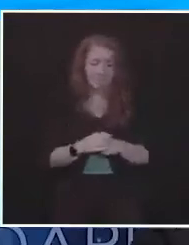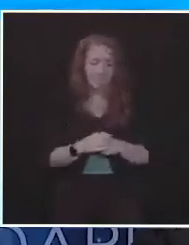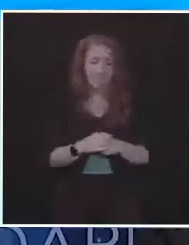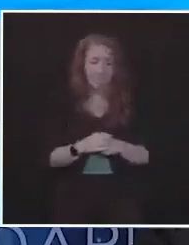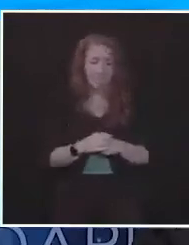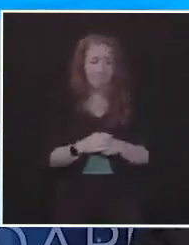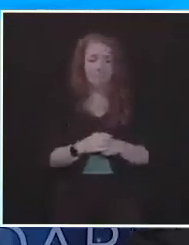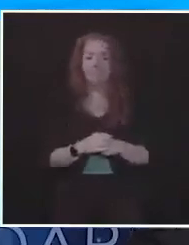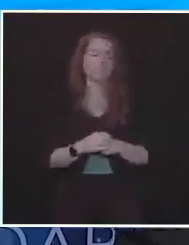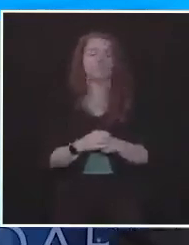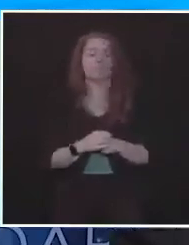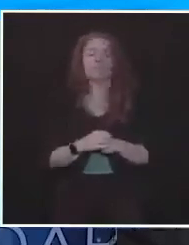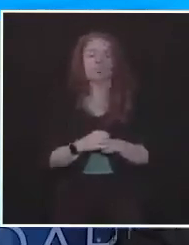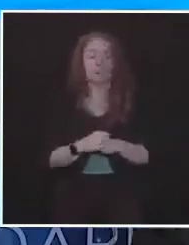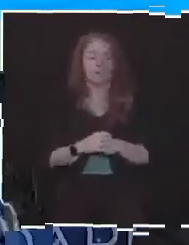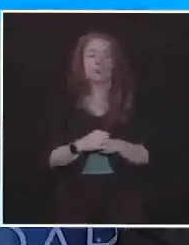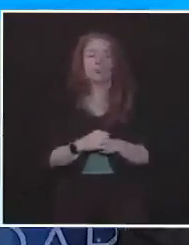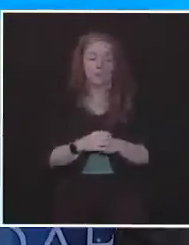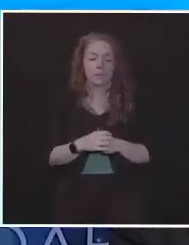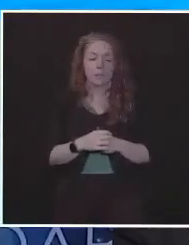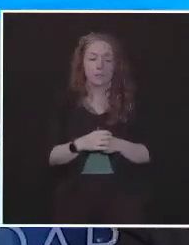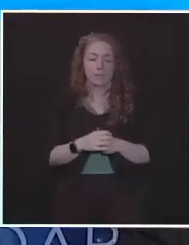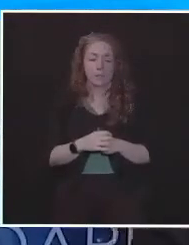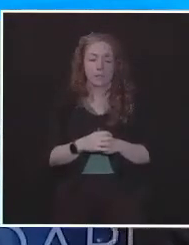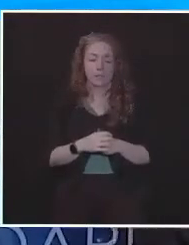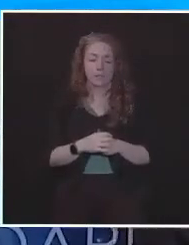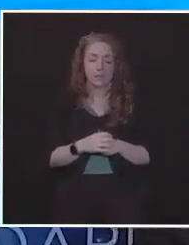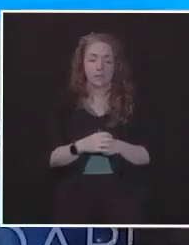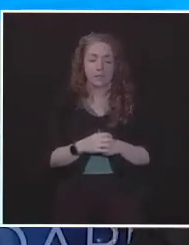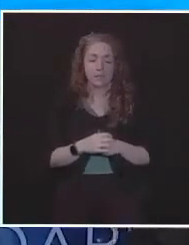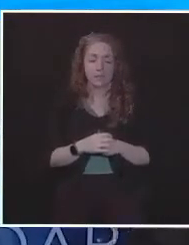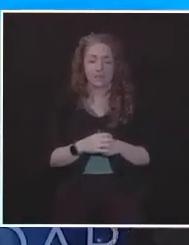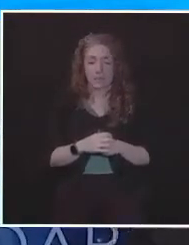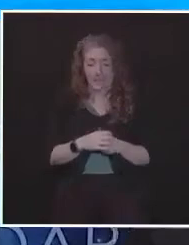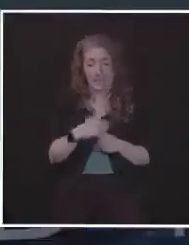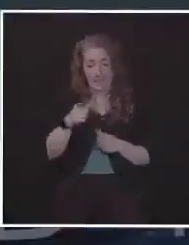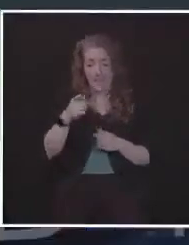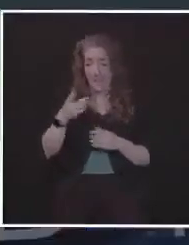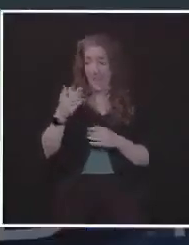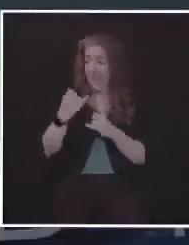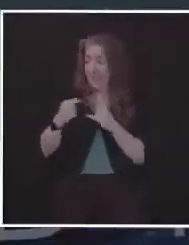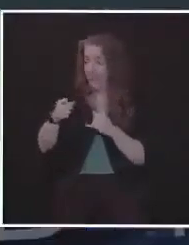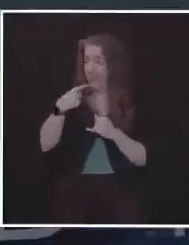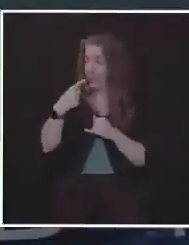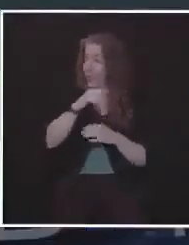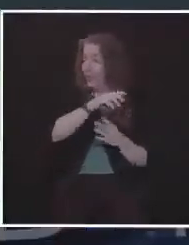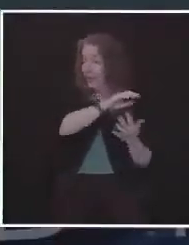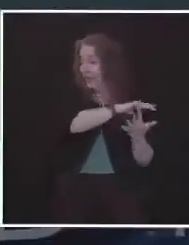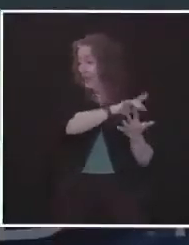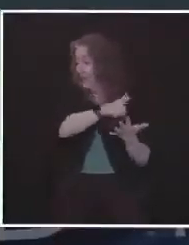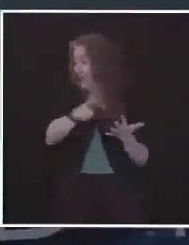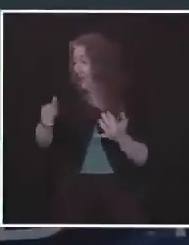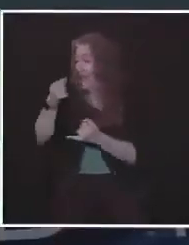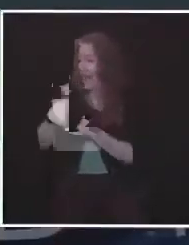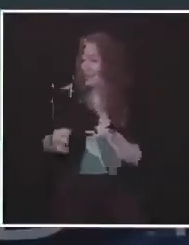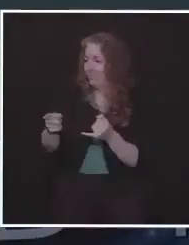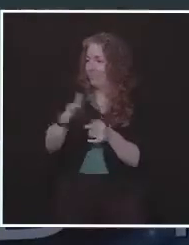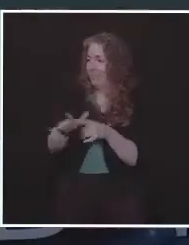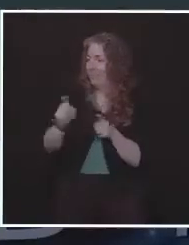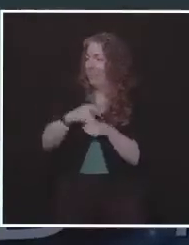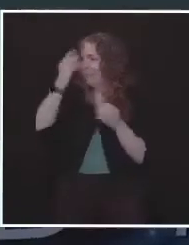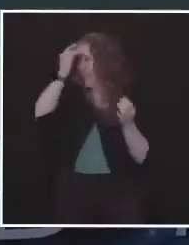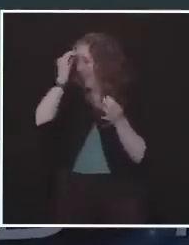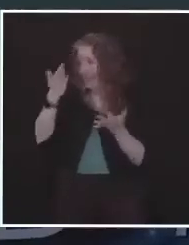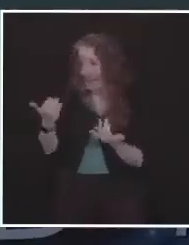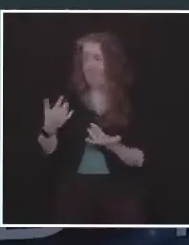It wasn't quite as easy as the last time. No, it's it is. I mentioned it's a great